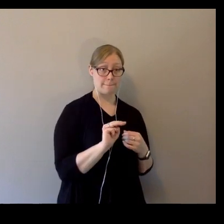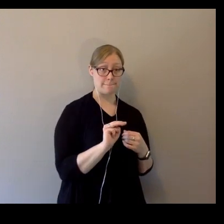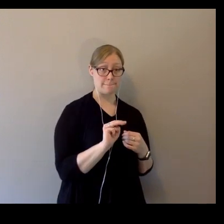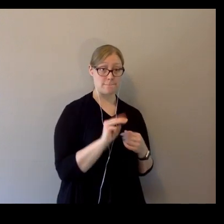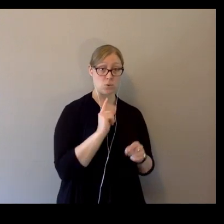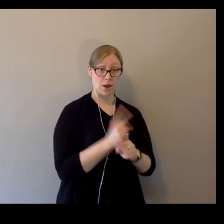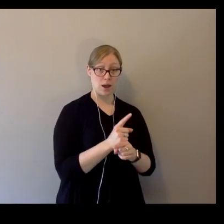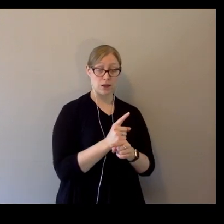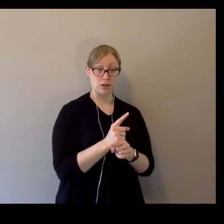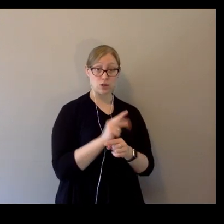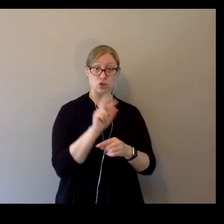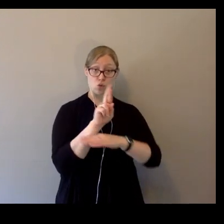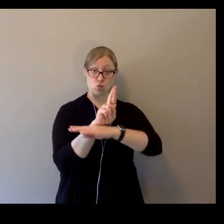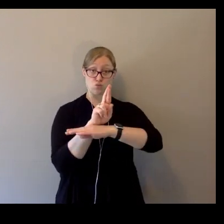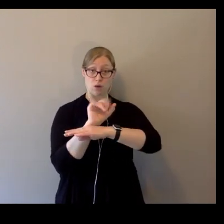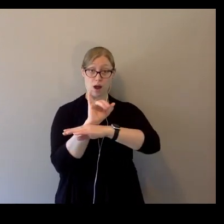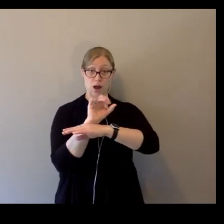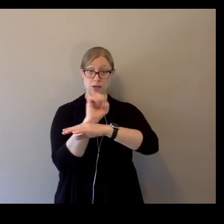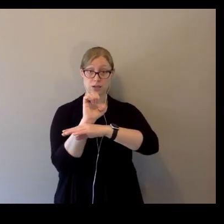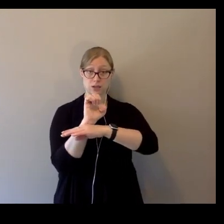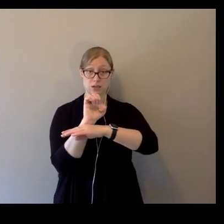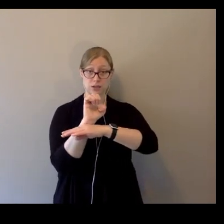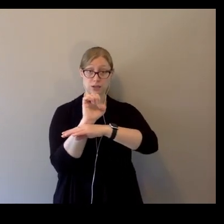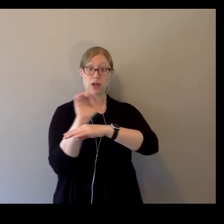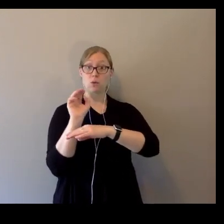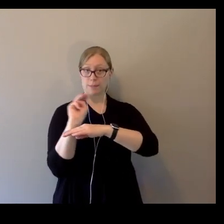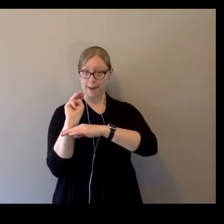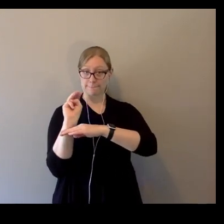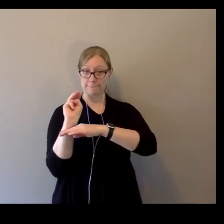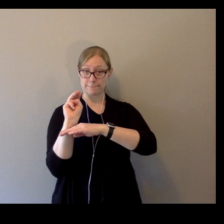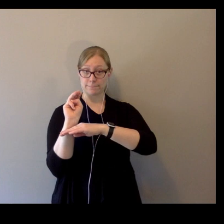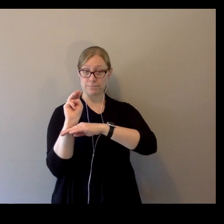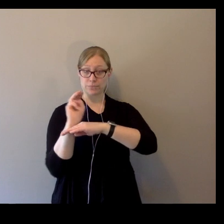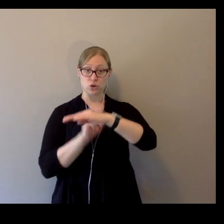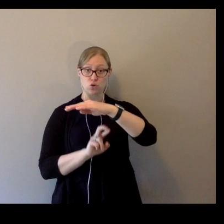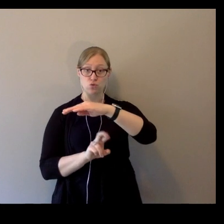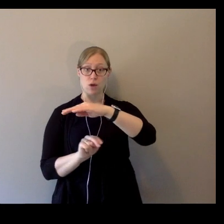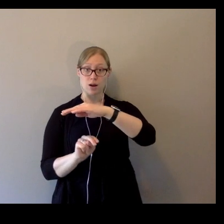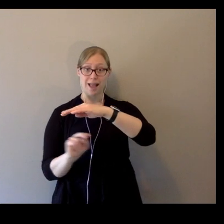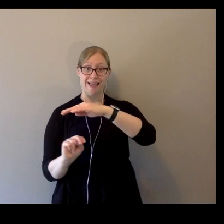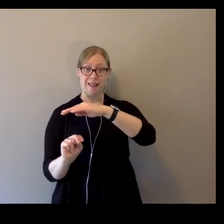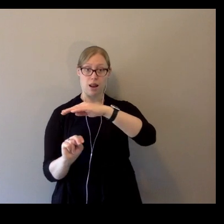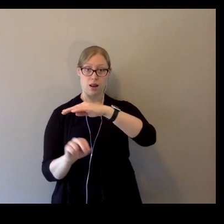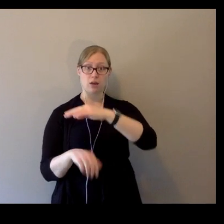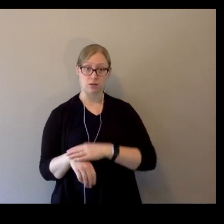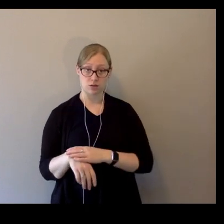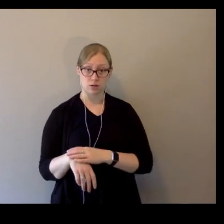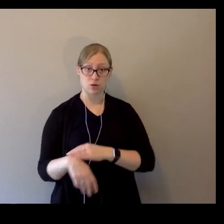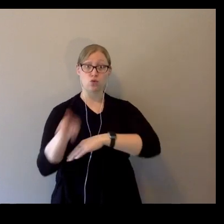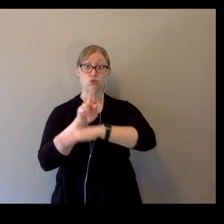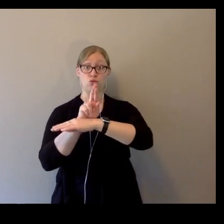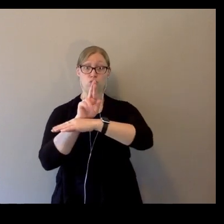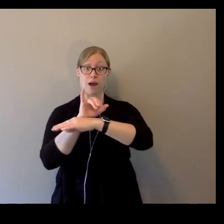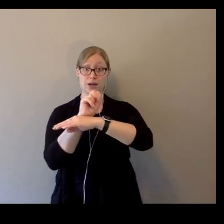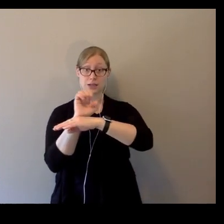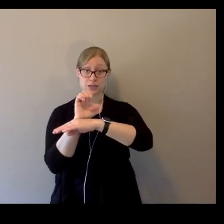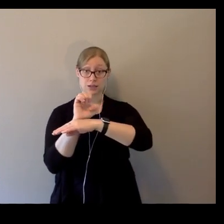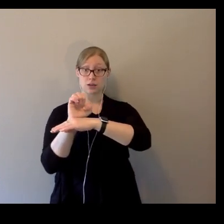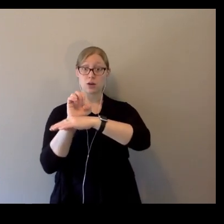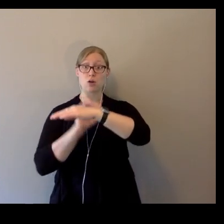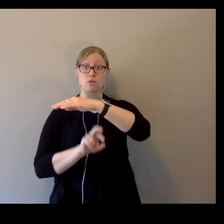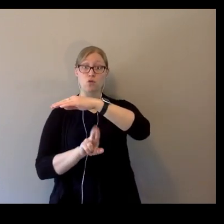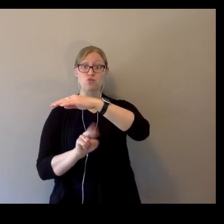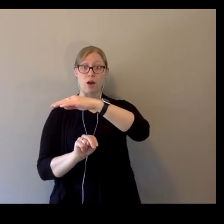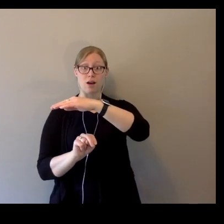run, this is the rise, is M. The run is N. And so rise over run in this case is just going to